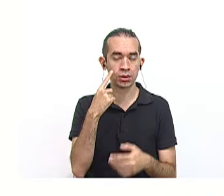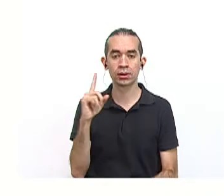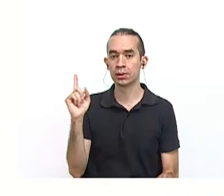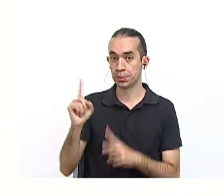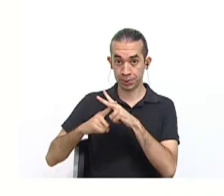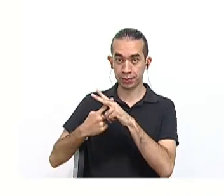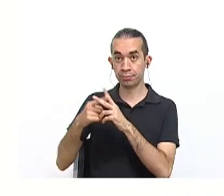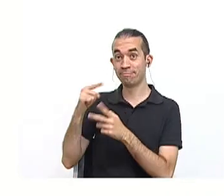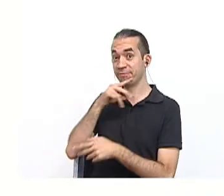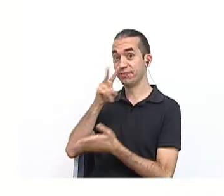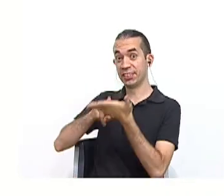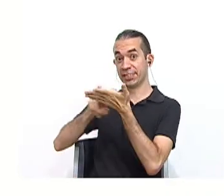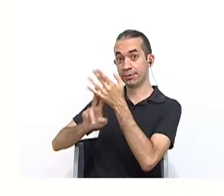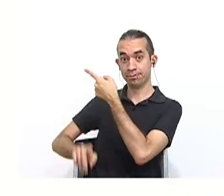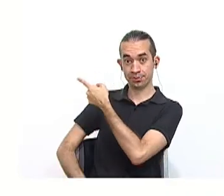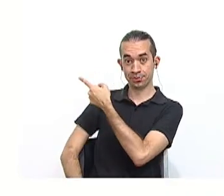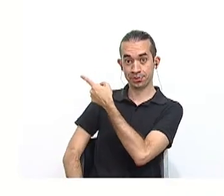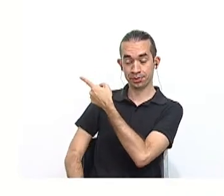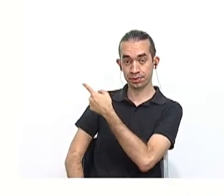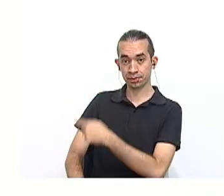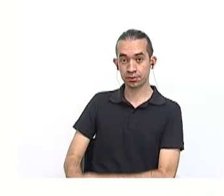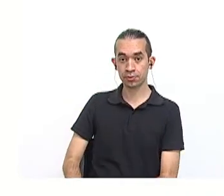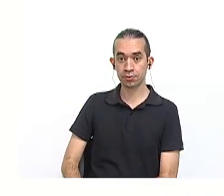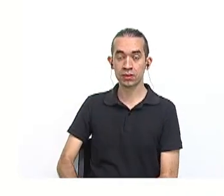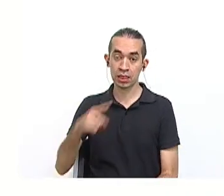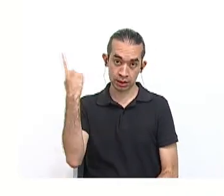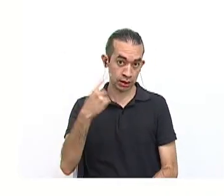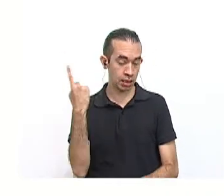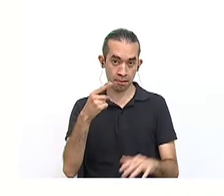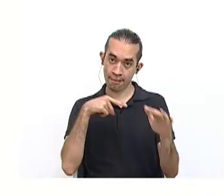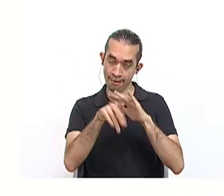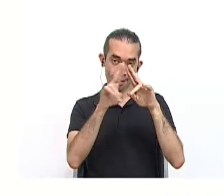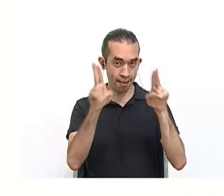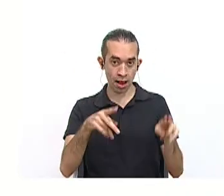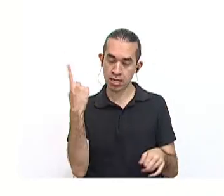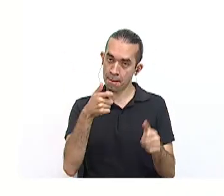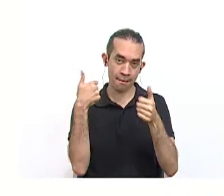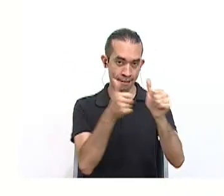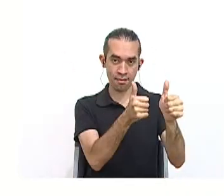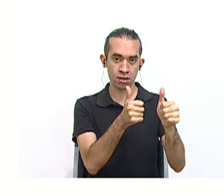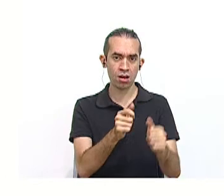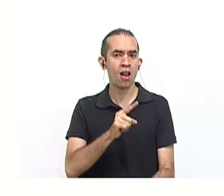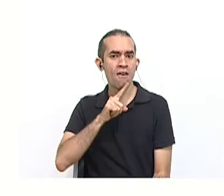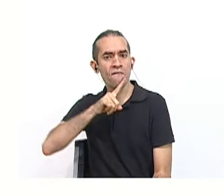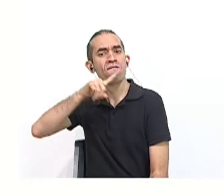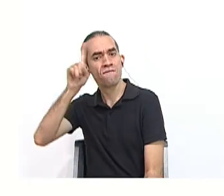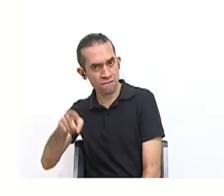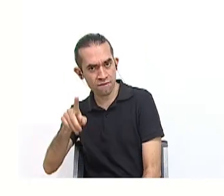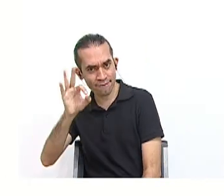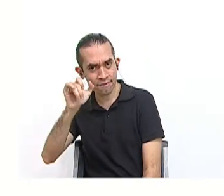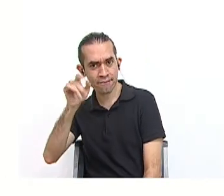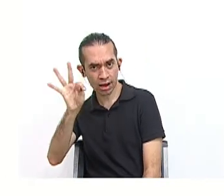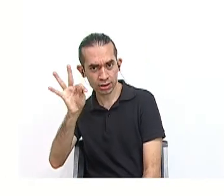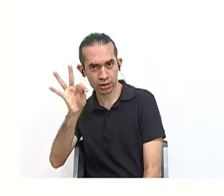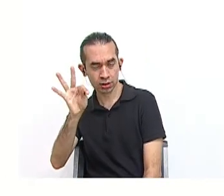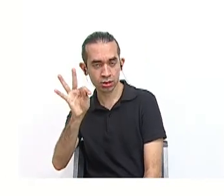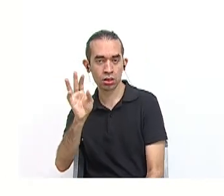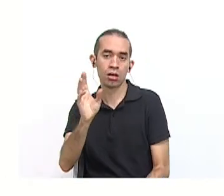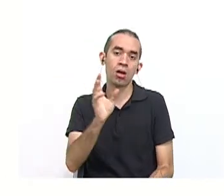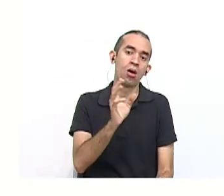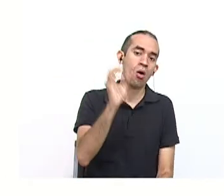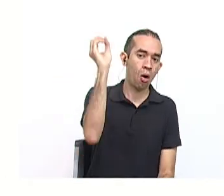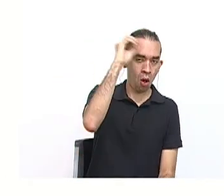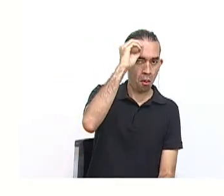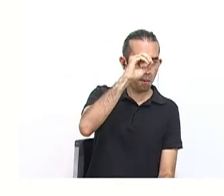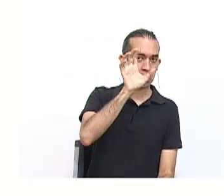go online, you leave a trail. Is that a fact? Is that something that actually happens, or is that the